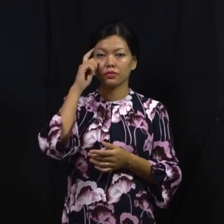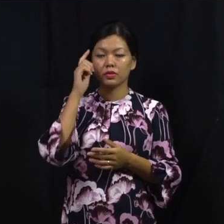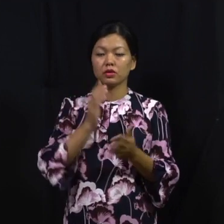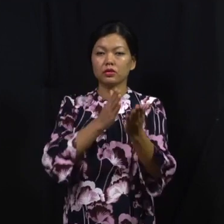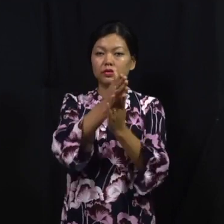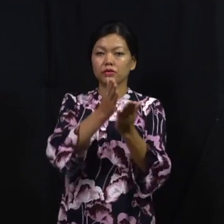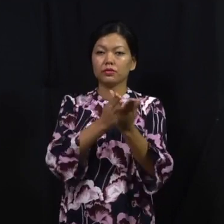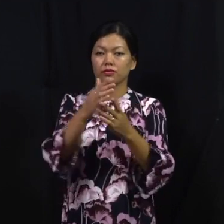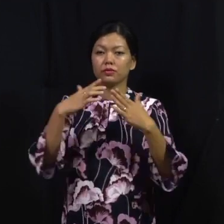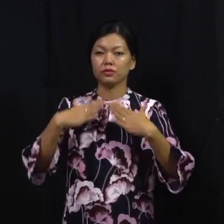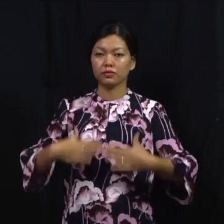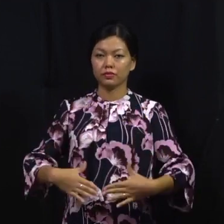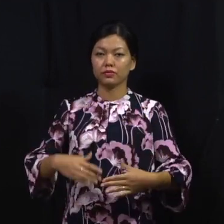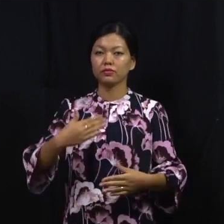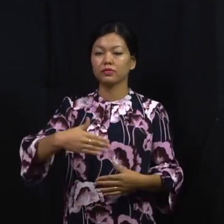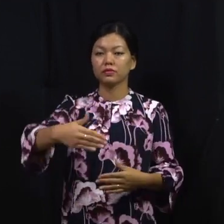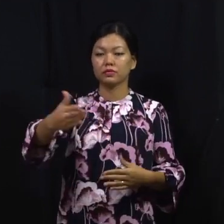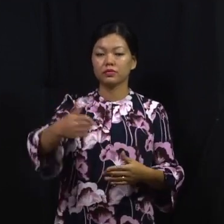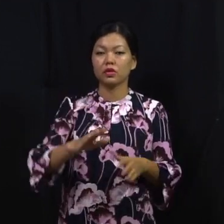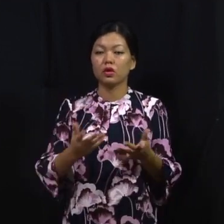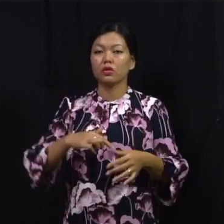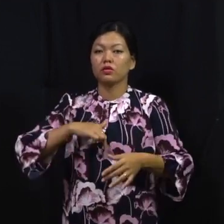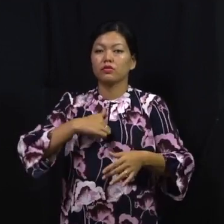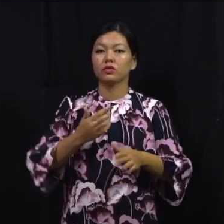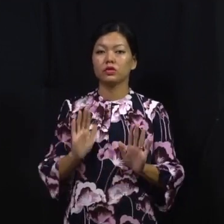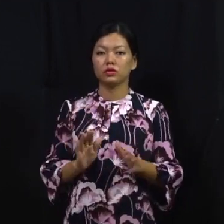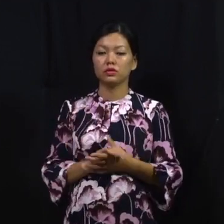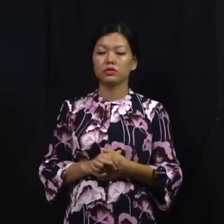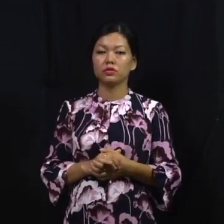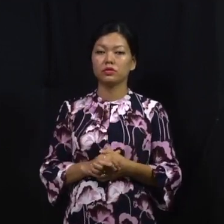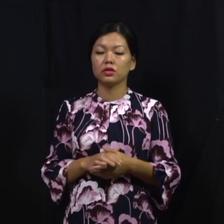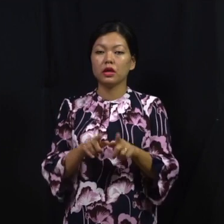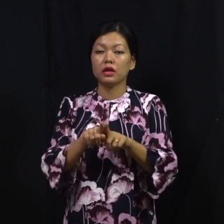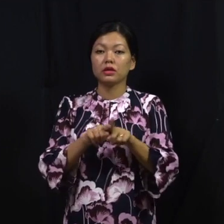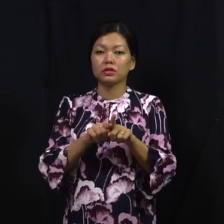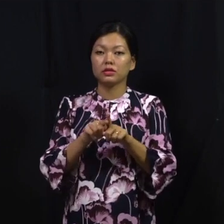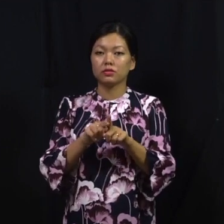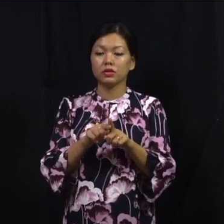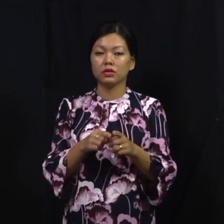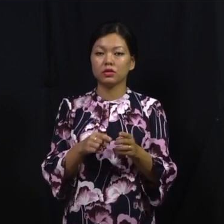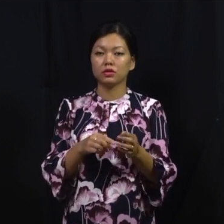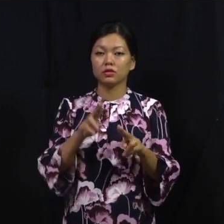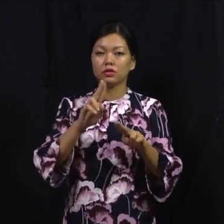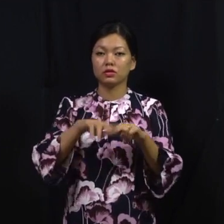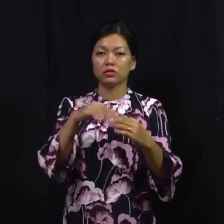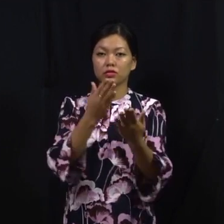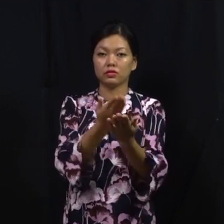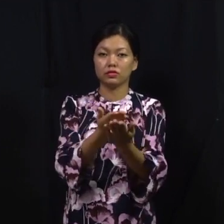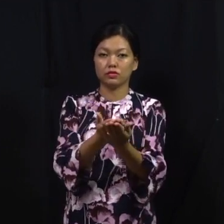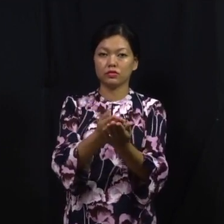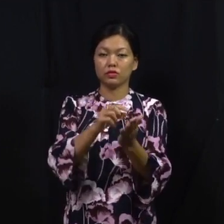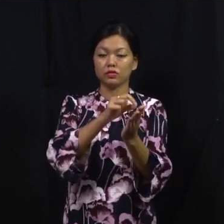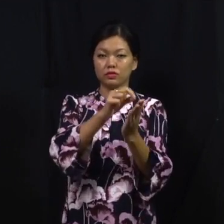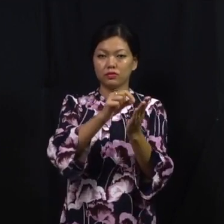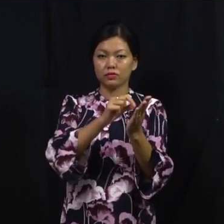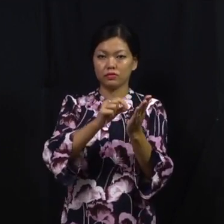living and feeling. For example, when we fill up a form, there comes under this some point there